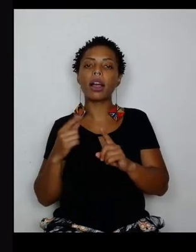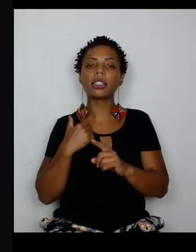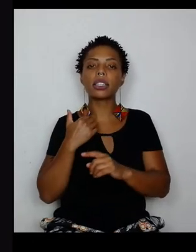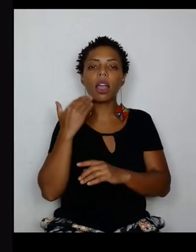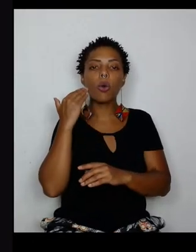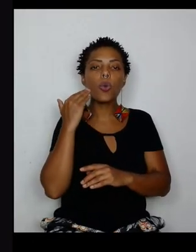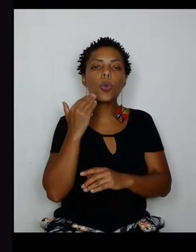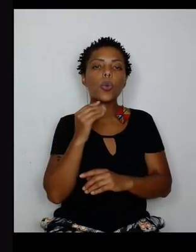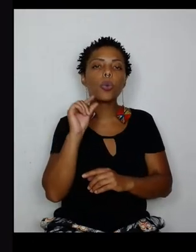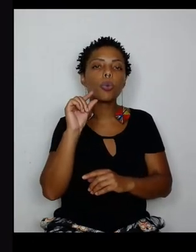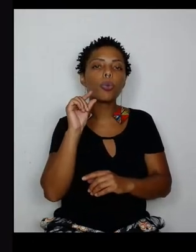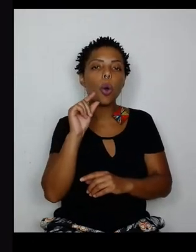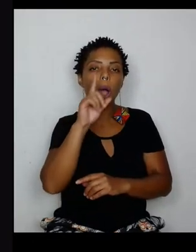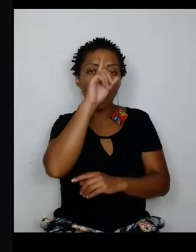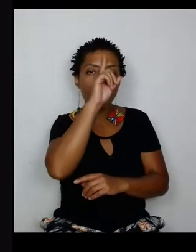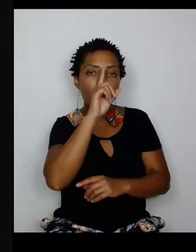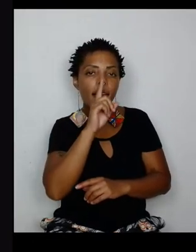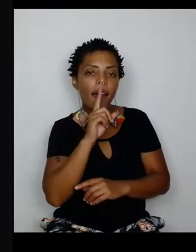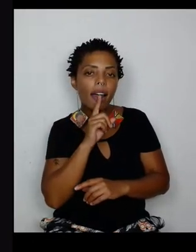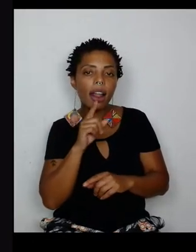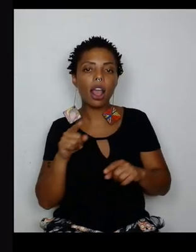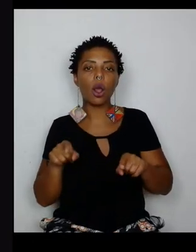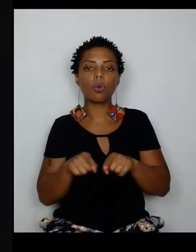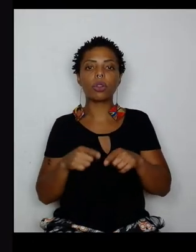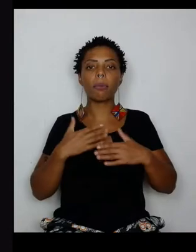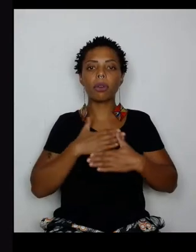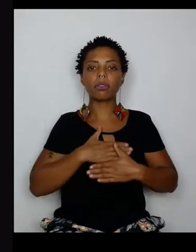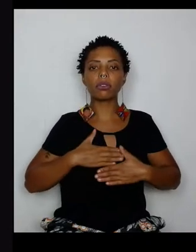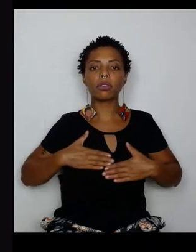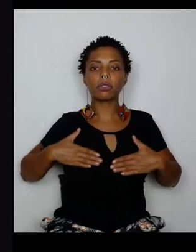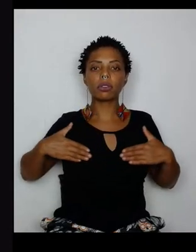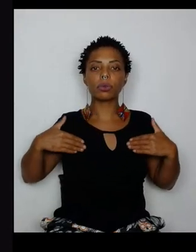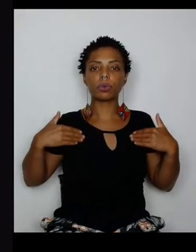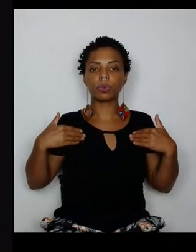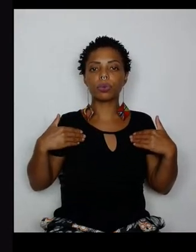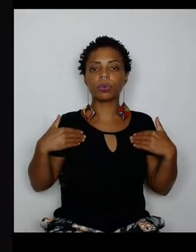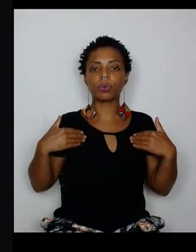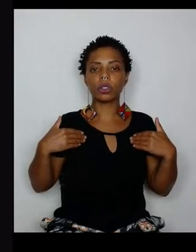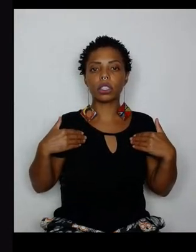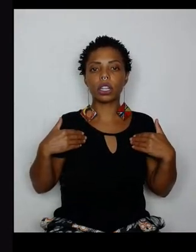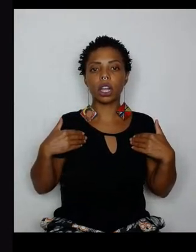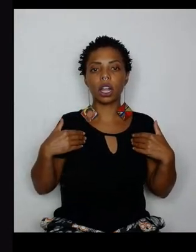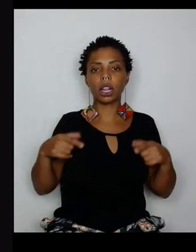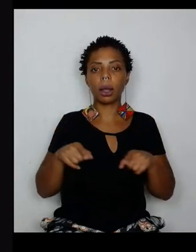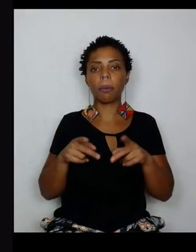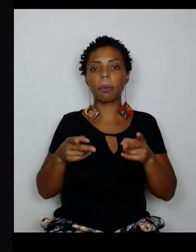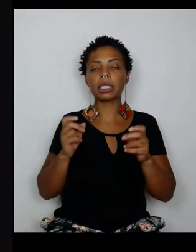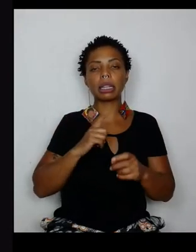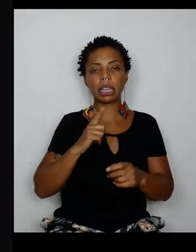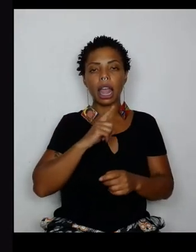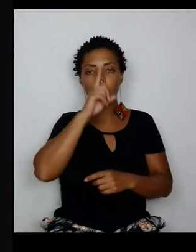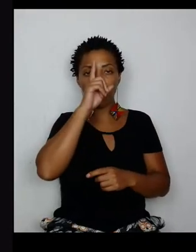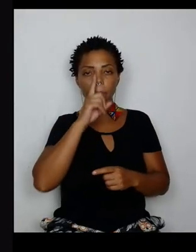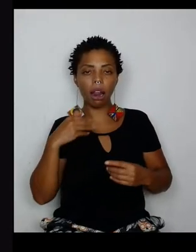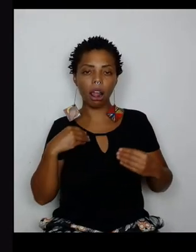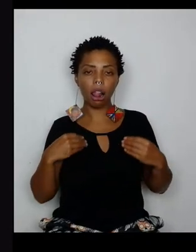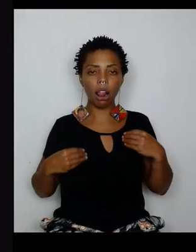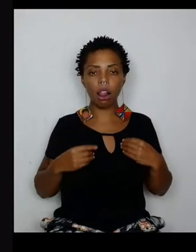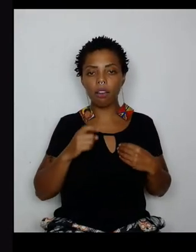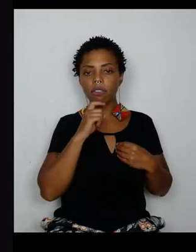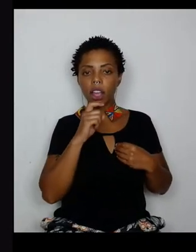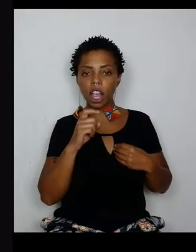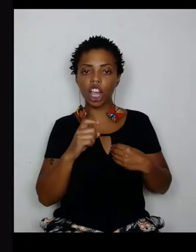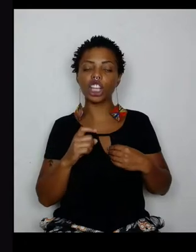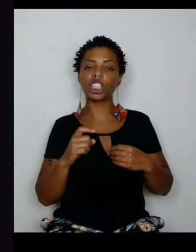flecks of yellow green and lavender echoed in the ground the painting was exhibited in